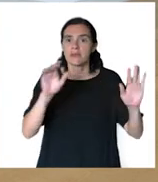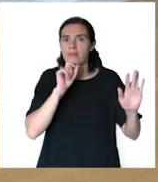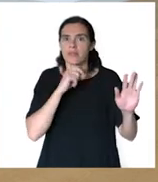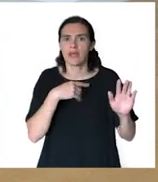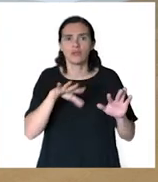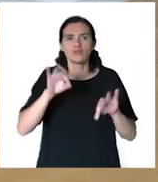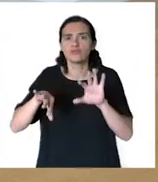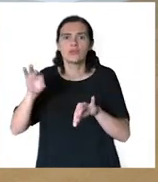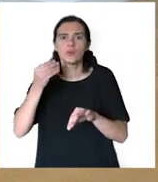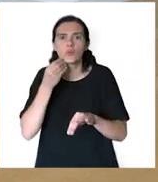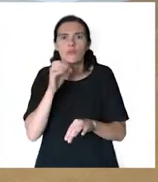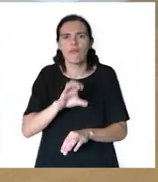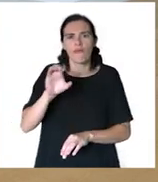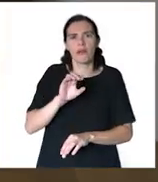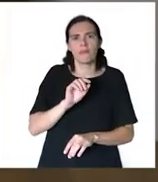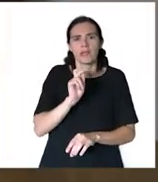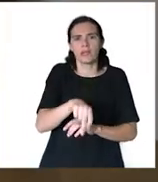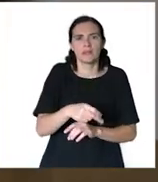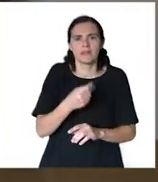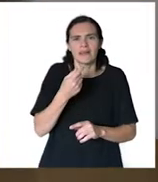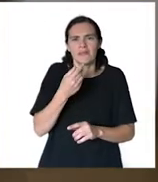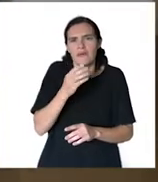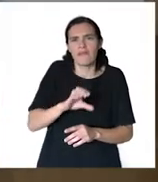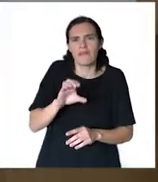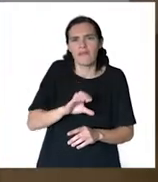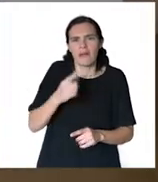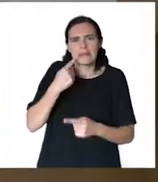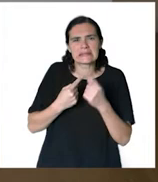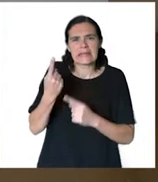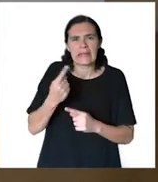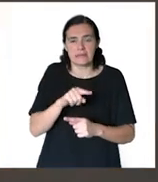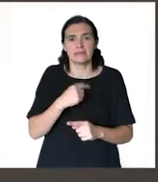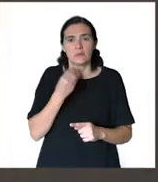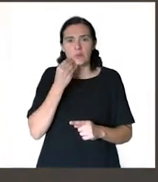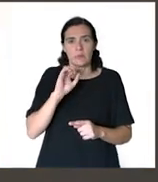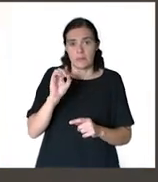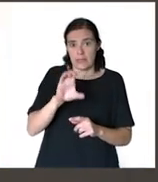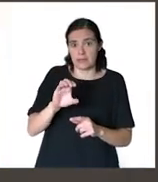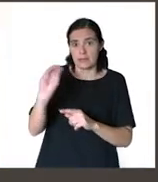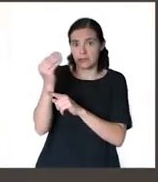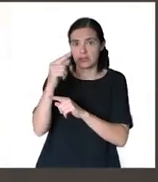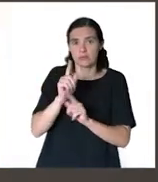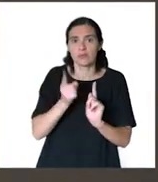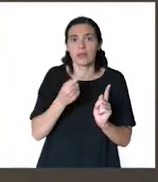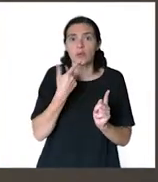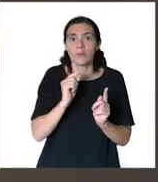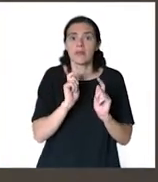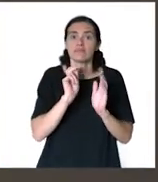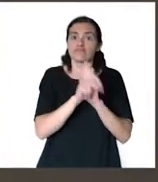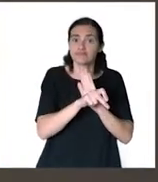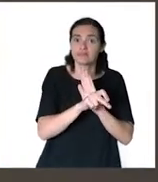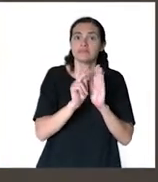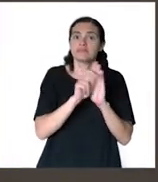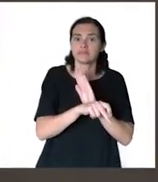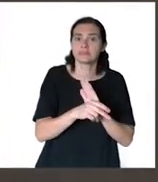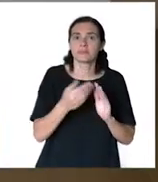the exhibition in a very unconventional way. One of the major pieces in this room is called Entrance. Entrance, like